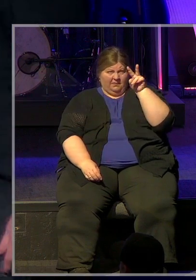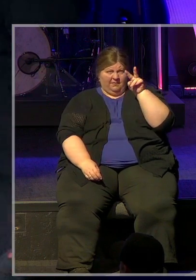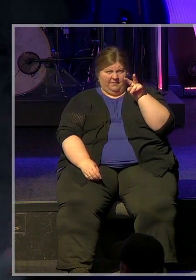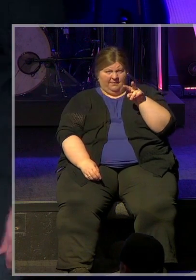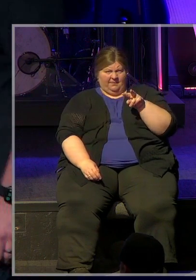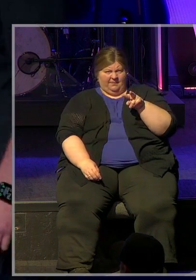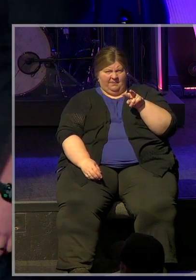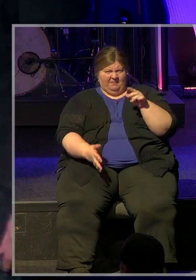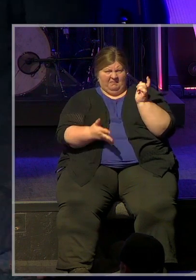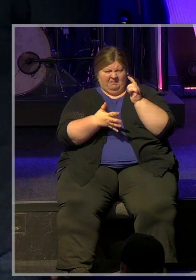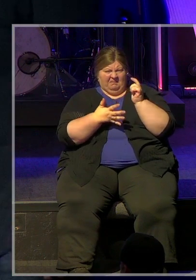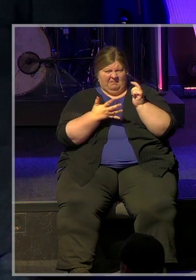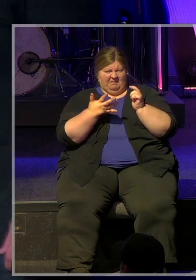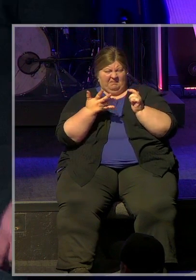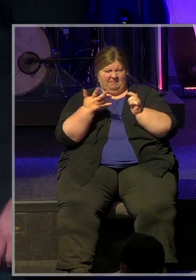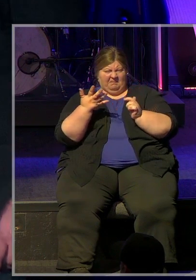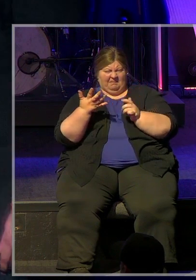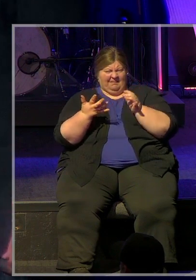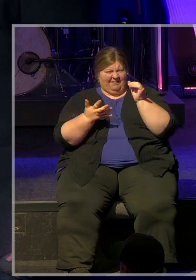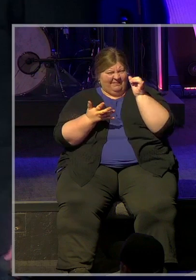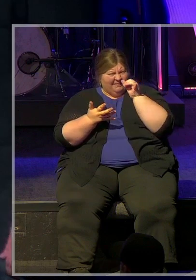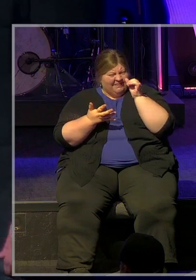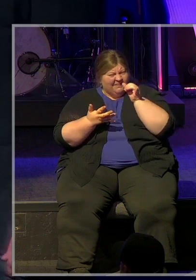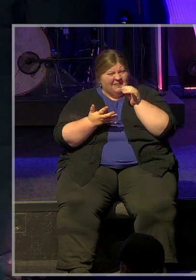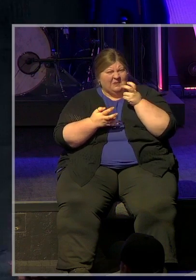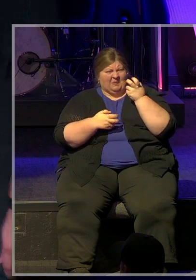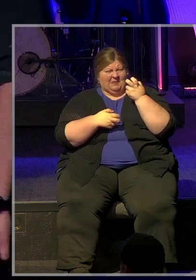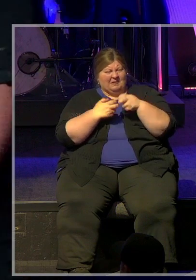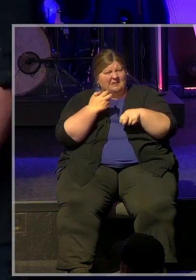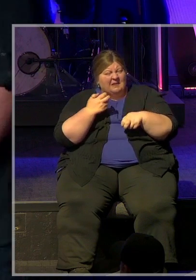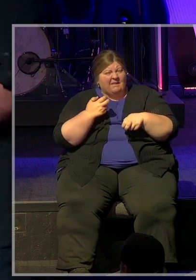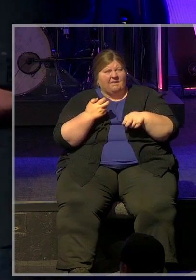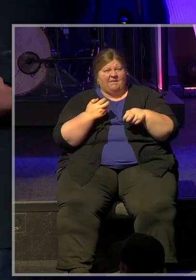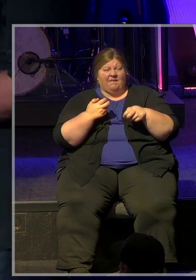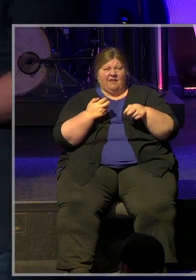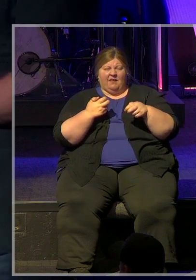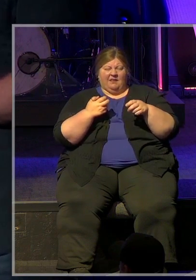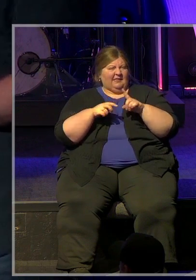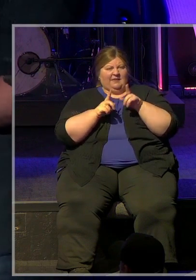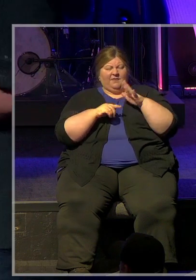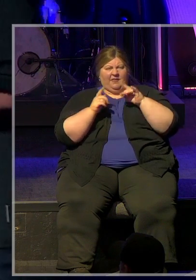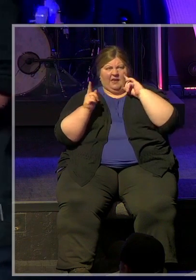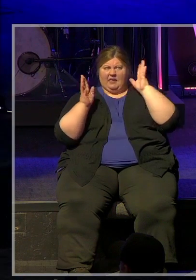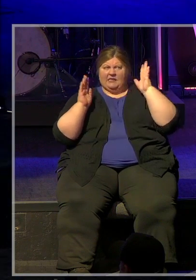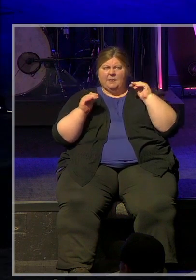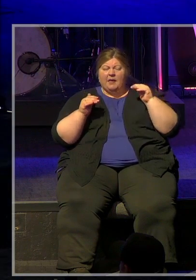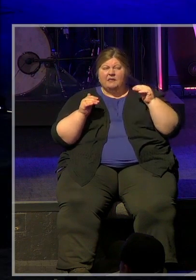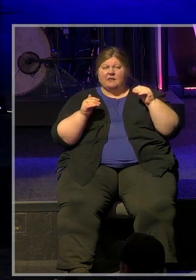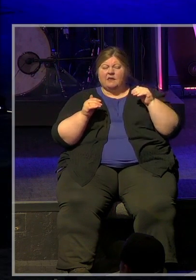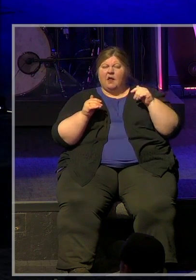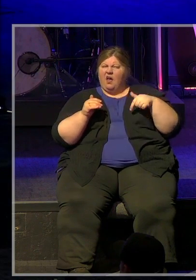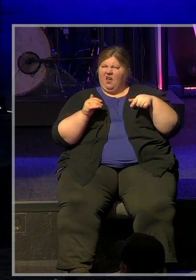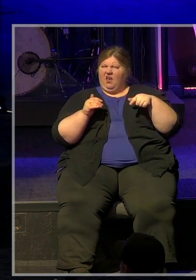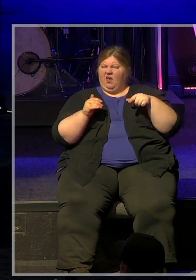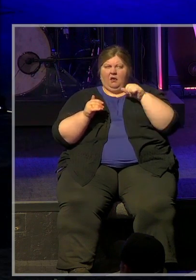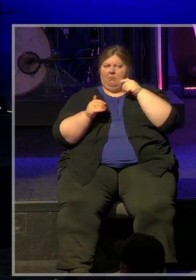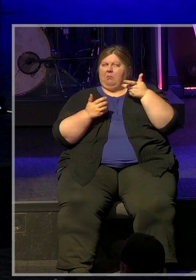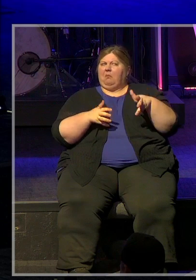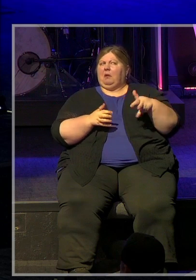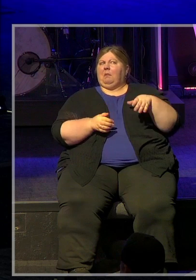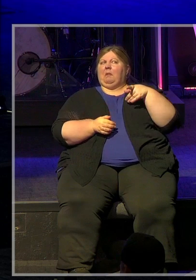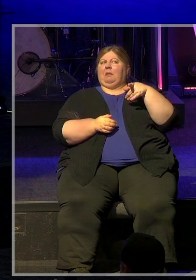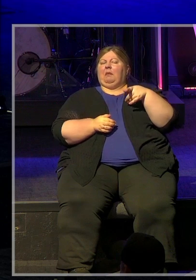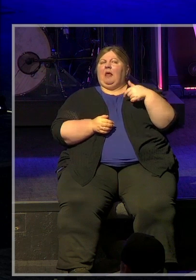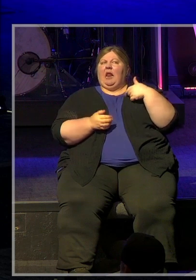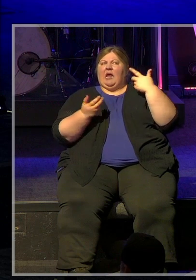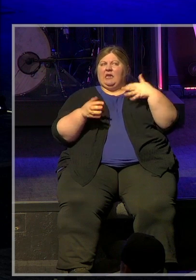that's costly. That's difficult. That's different than I anticipated. That's not what I think I need. That's not what